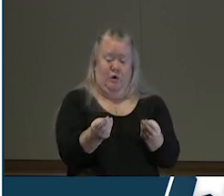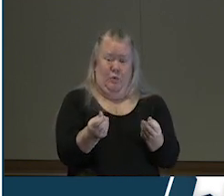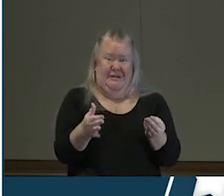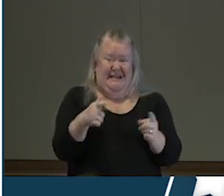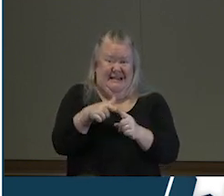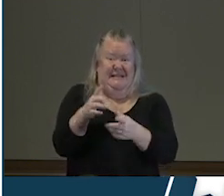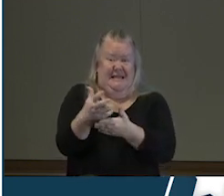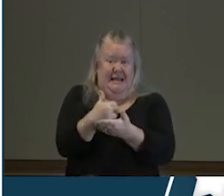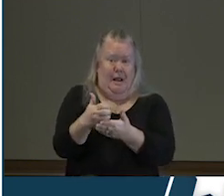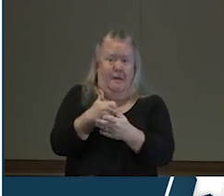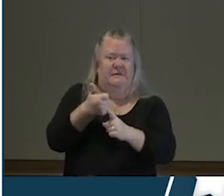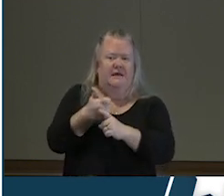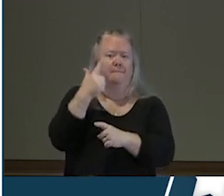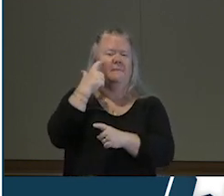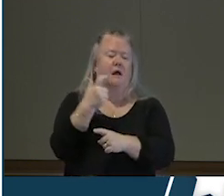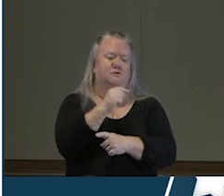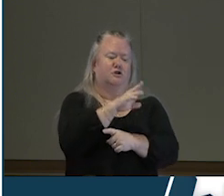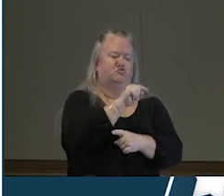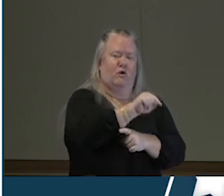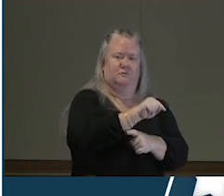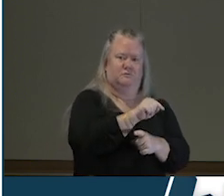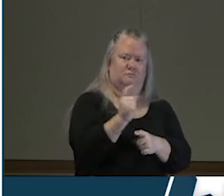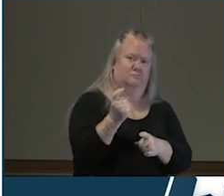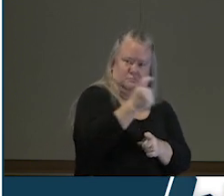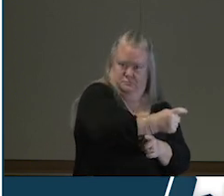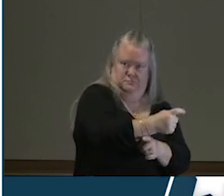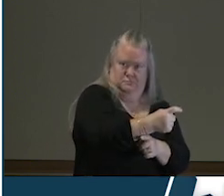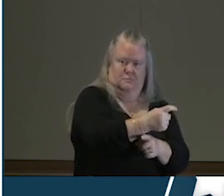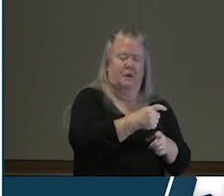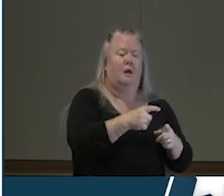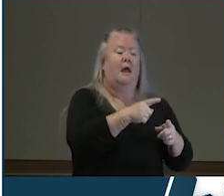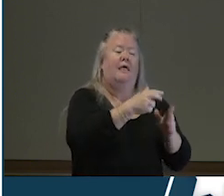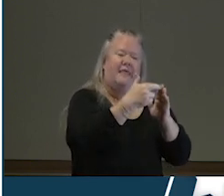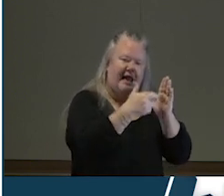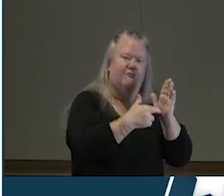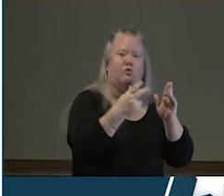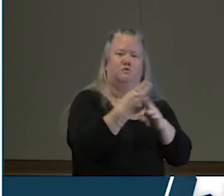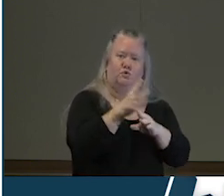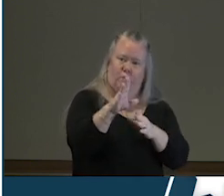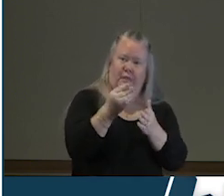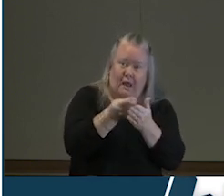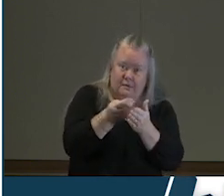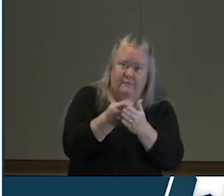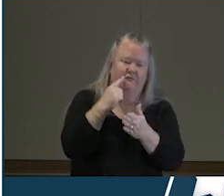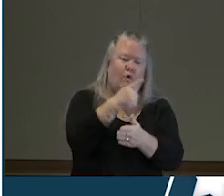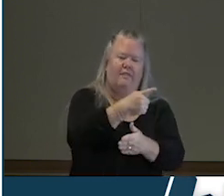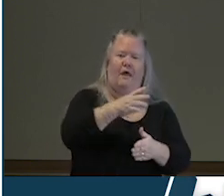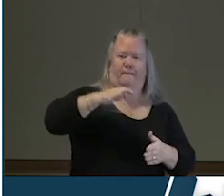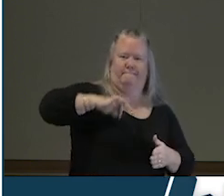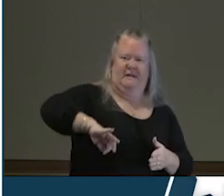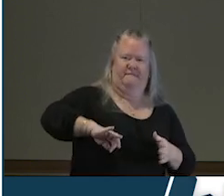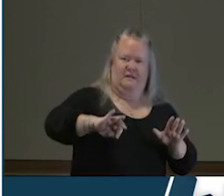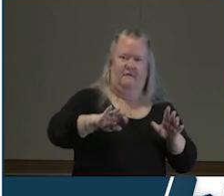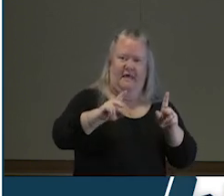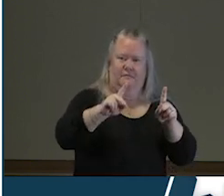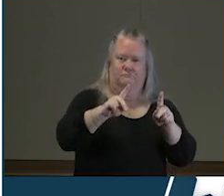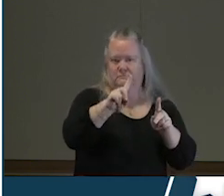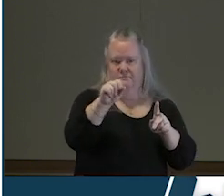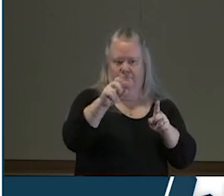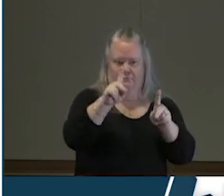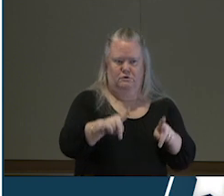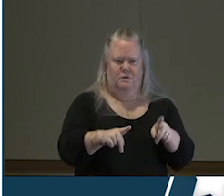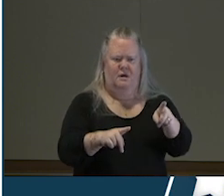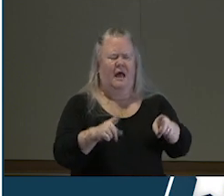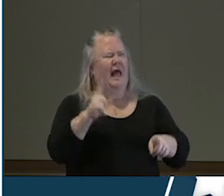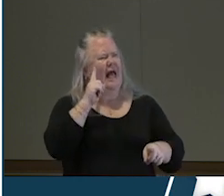income is due to the trust, which the trust then has the rules to use that income for their benefit, okay? I